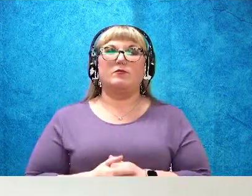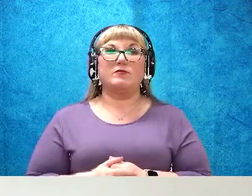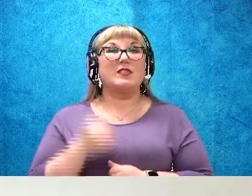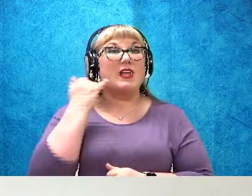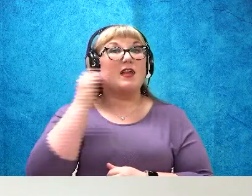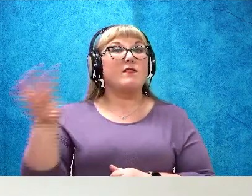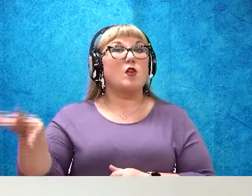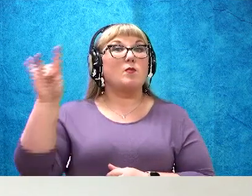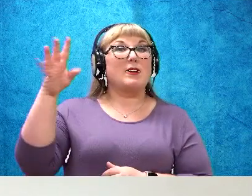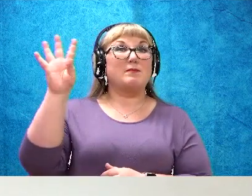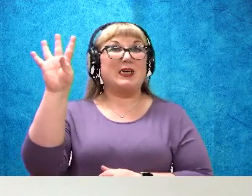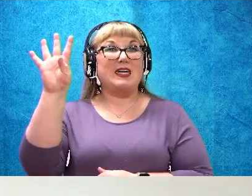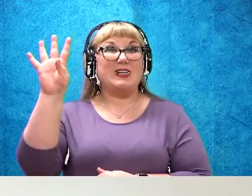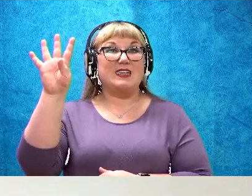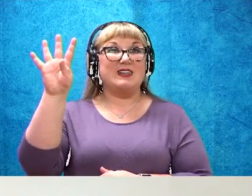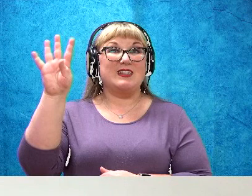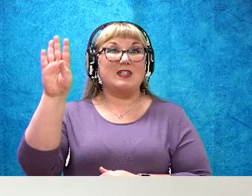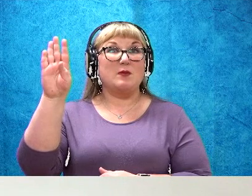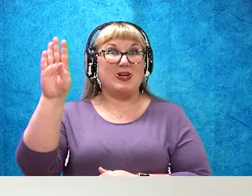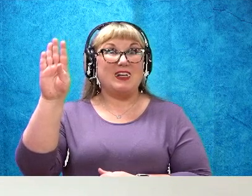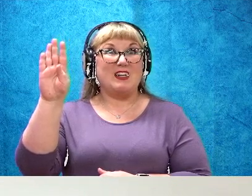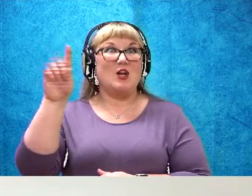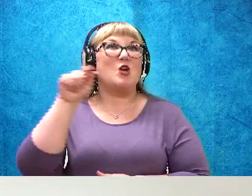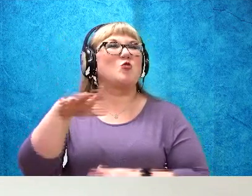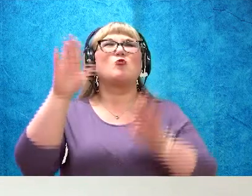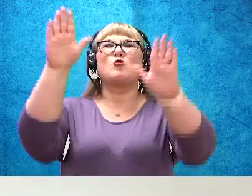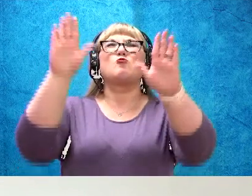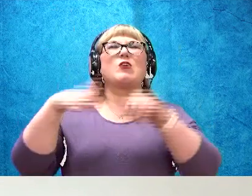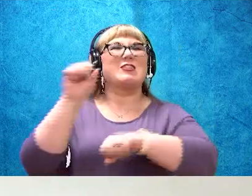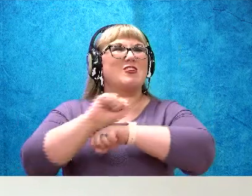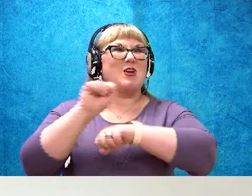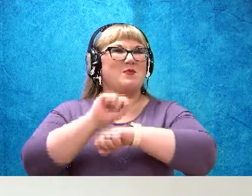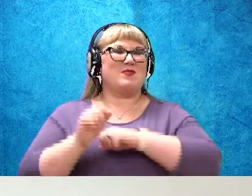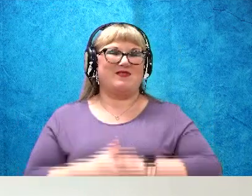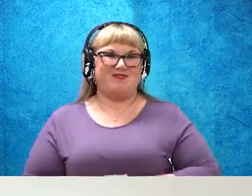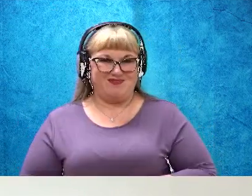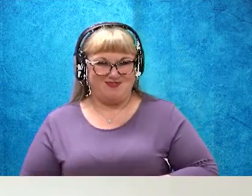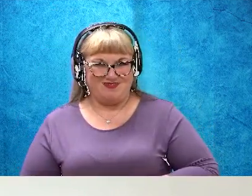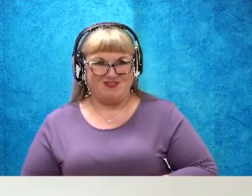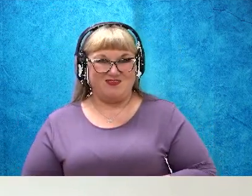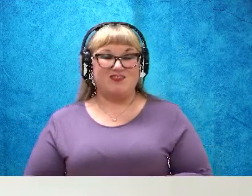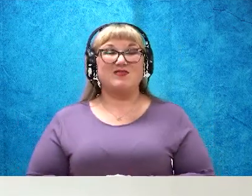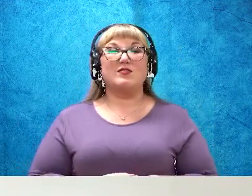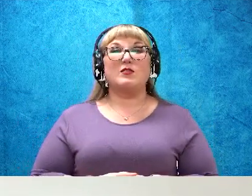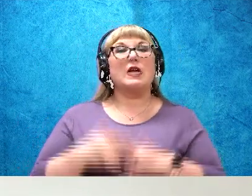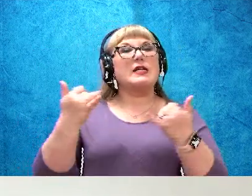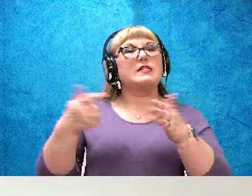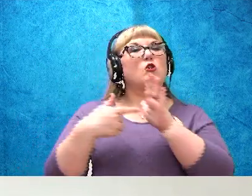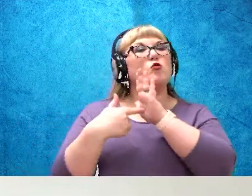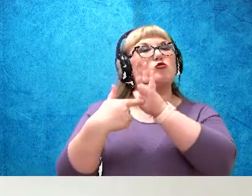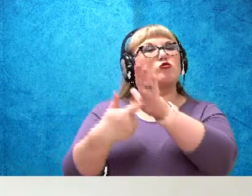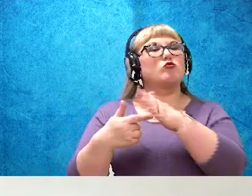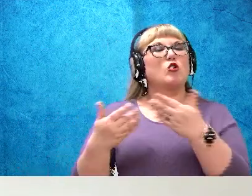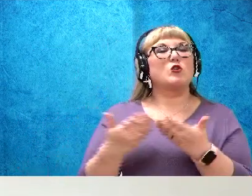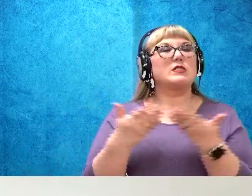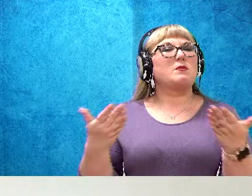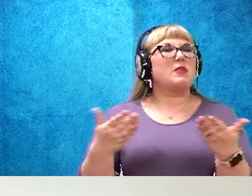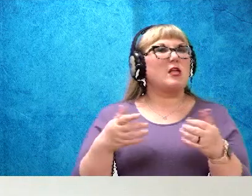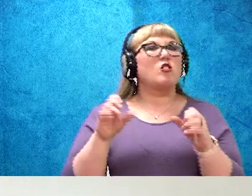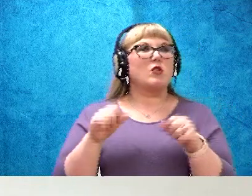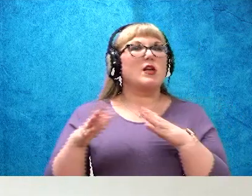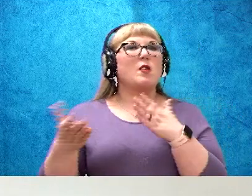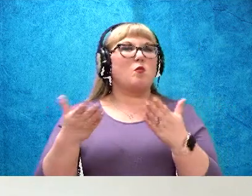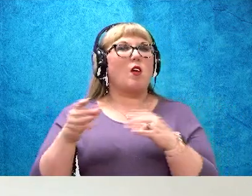the letter B, you did a fantastic job. Now I want to show you some things that you could probably do